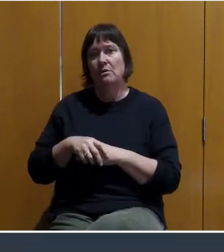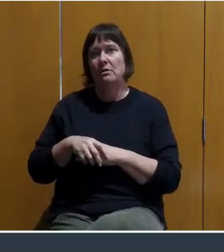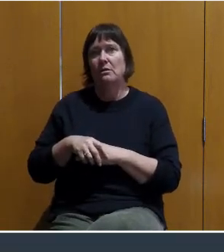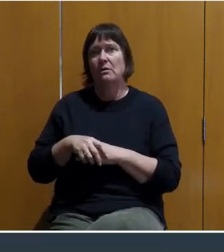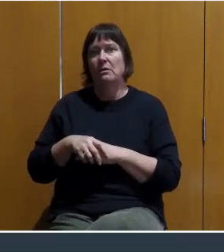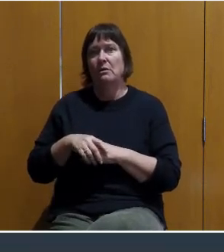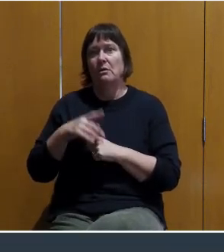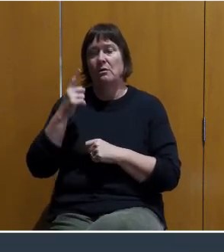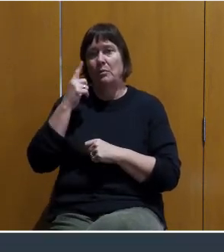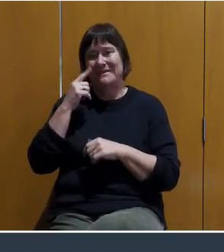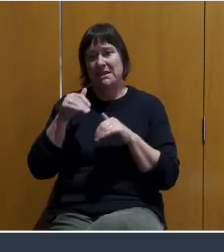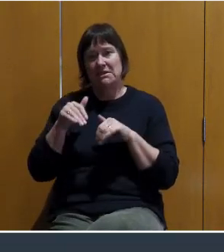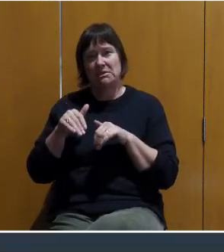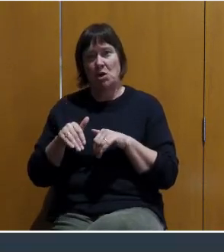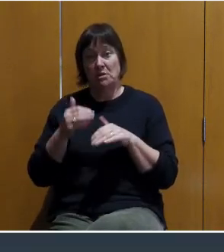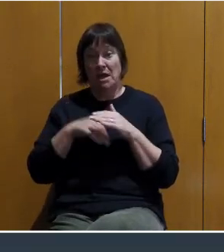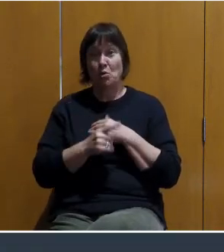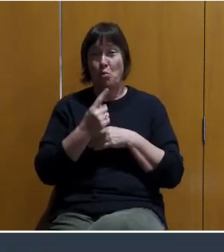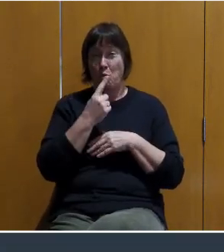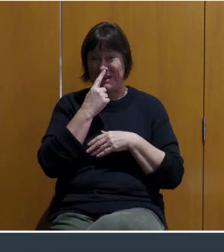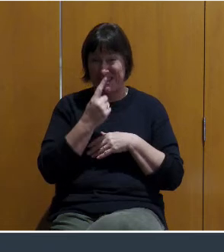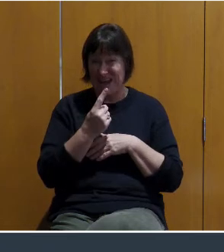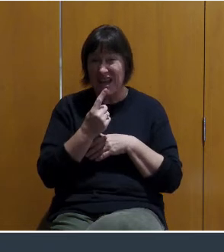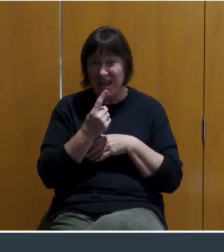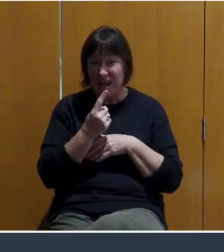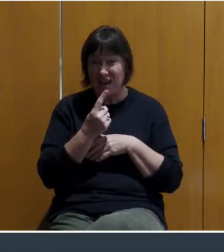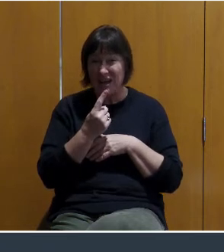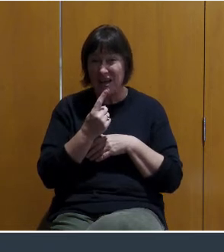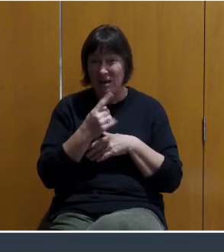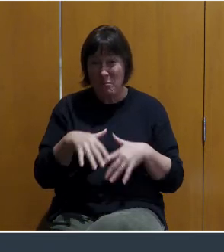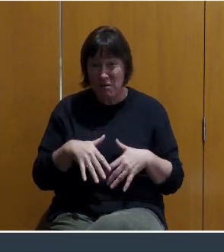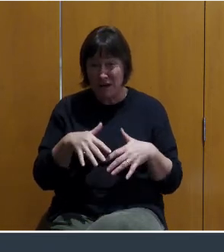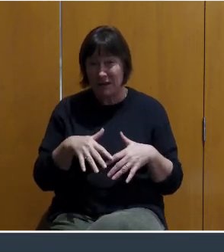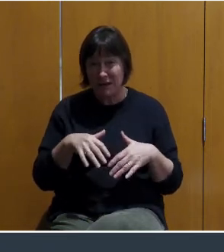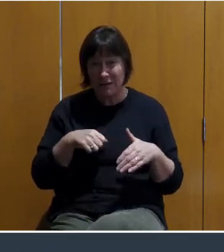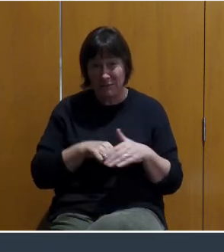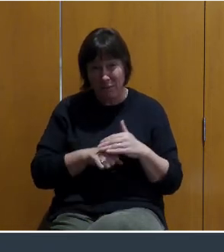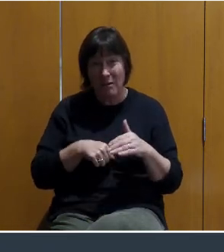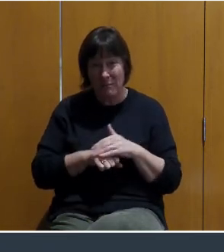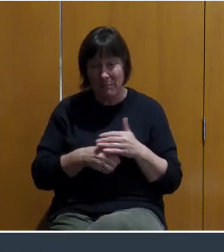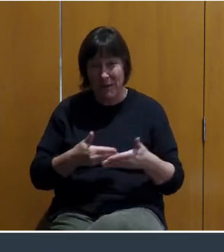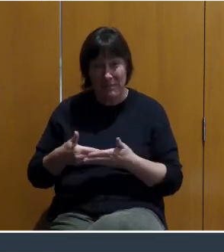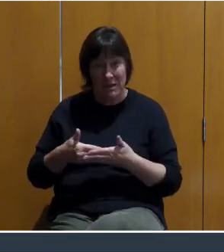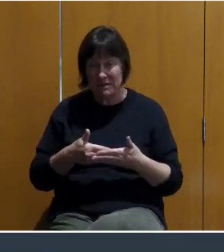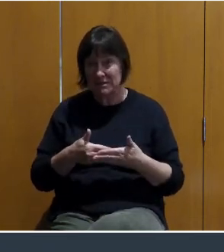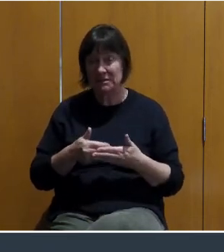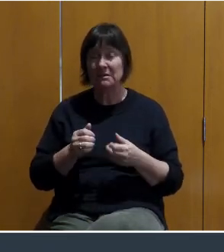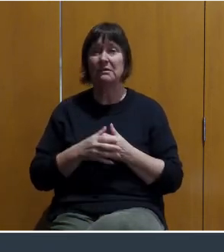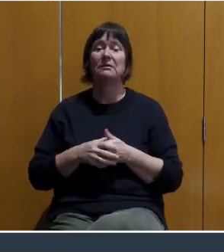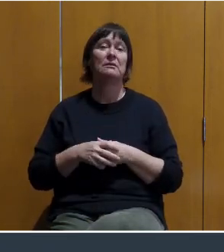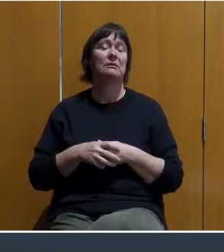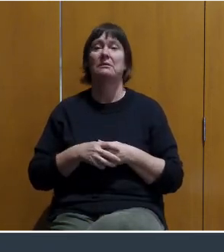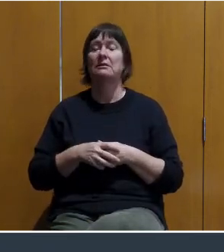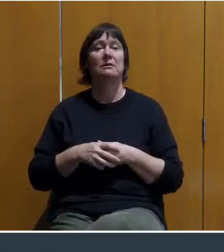we're seeing dogs that are under 12 months old. I mean, they're not even mature themselves, and they're having puppies. Some of these puppies,